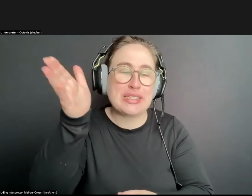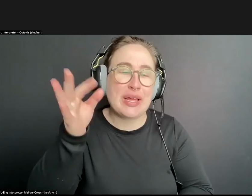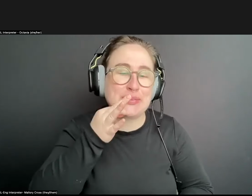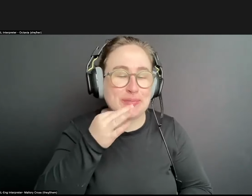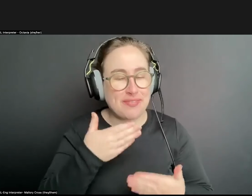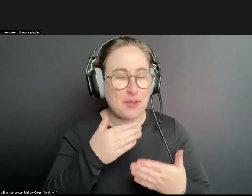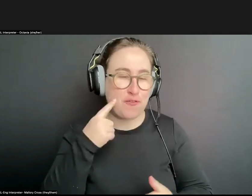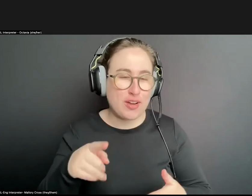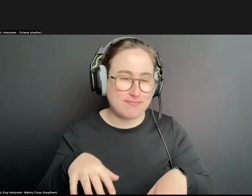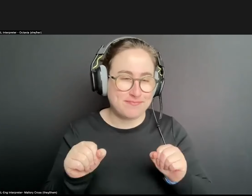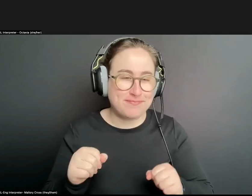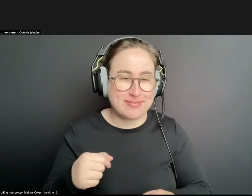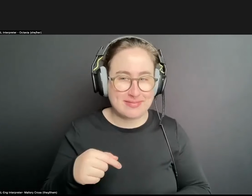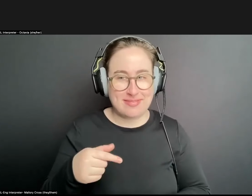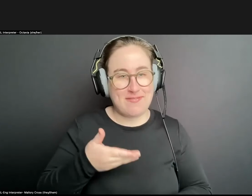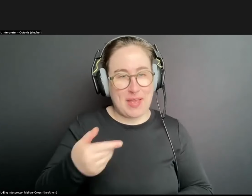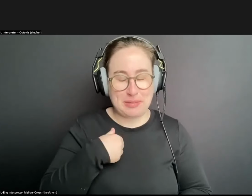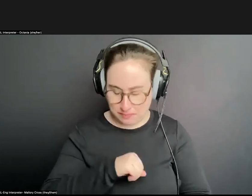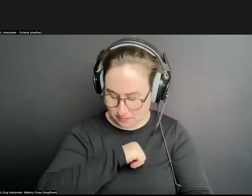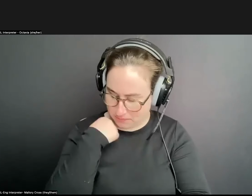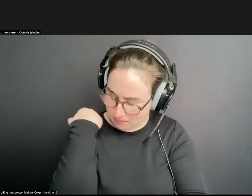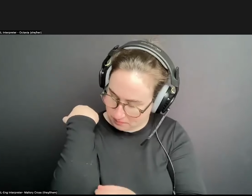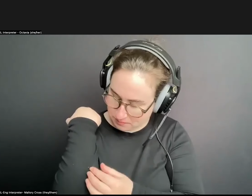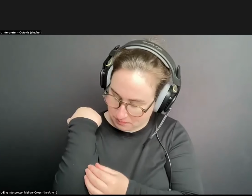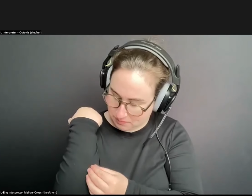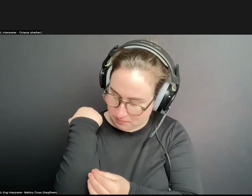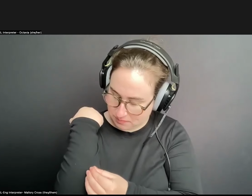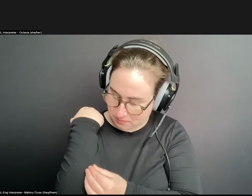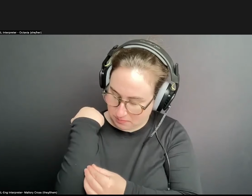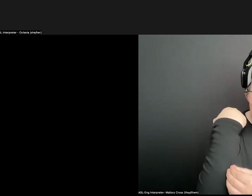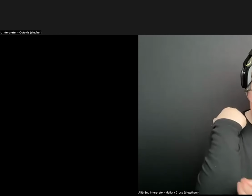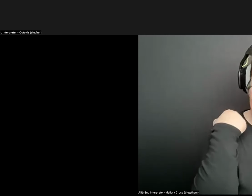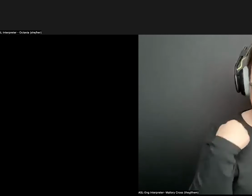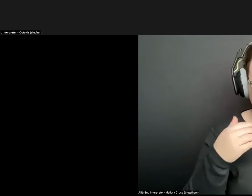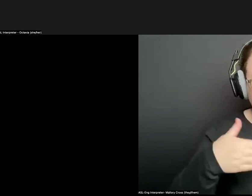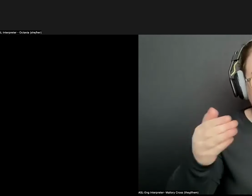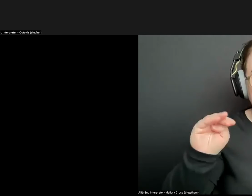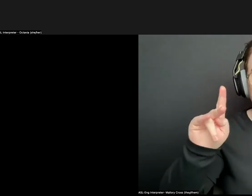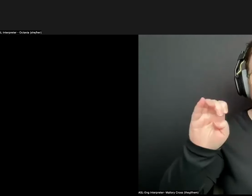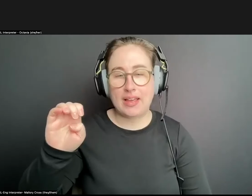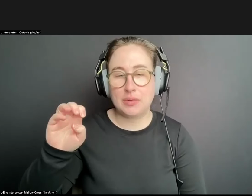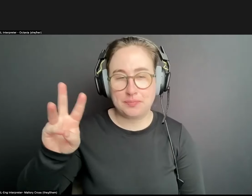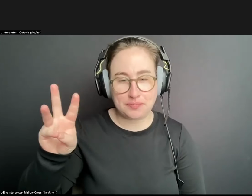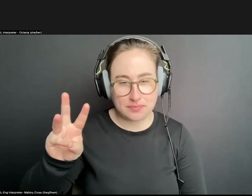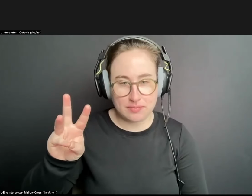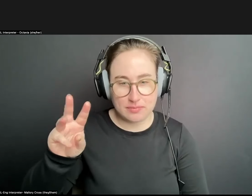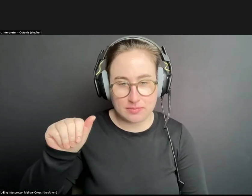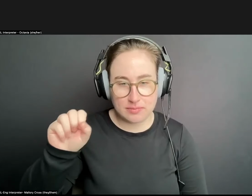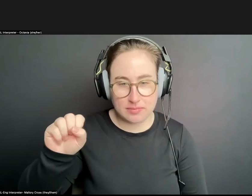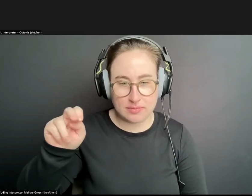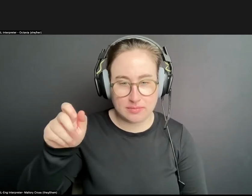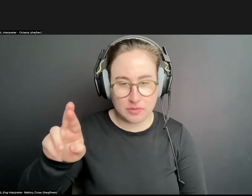me. Thank you, Rachel. And next we have Mike Wassenaar from the Alliance for Community Media.